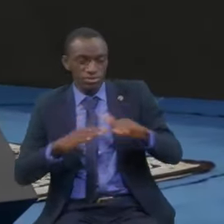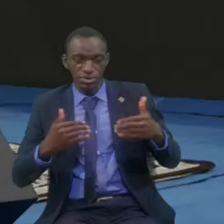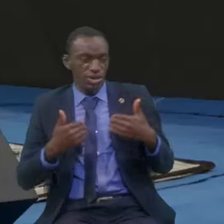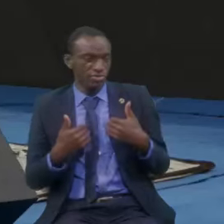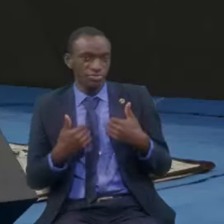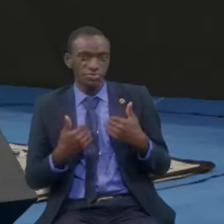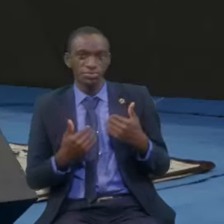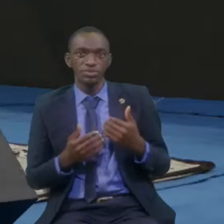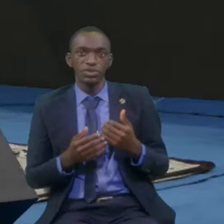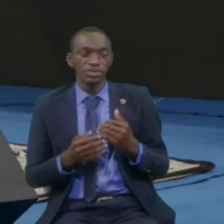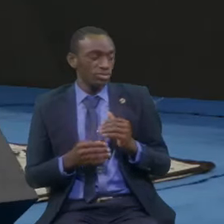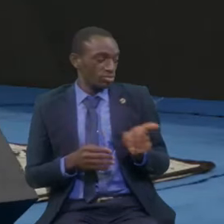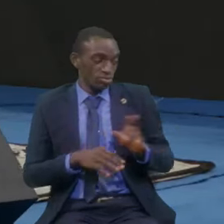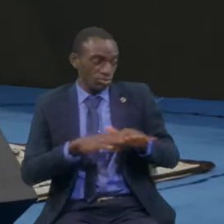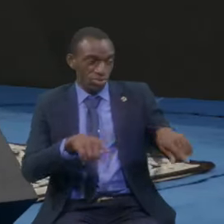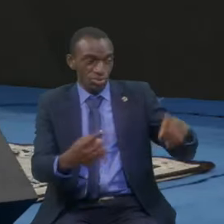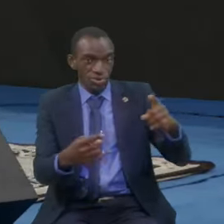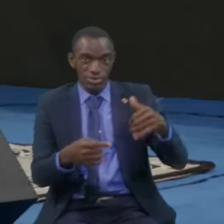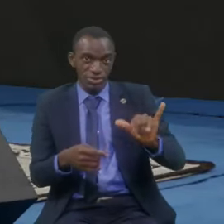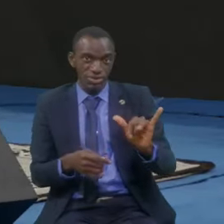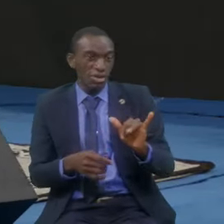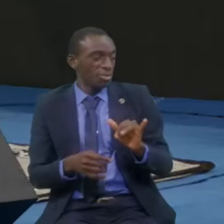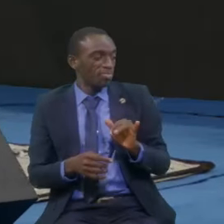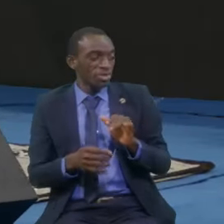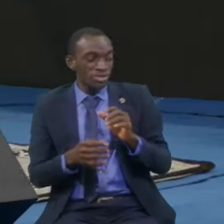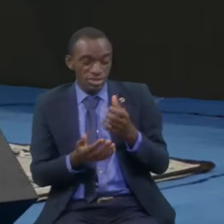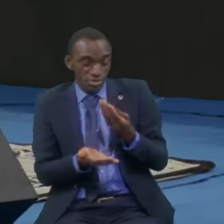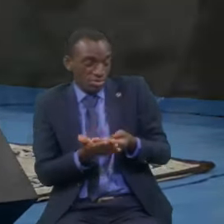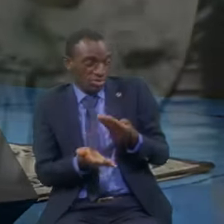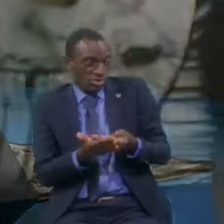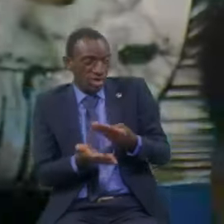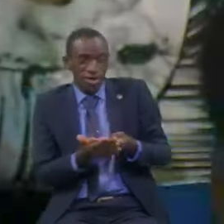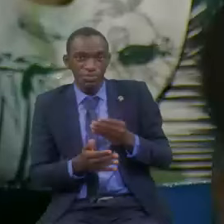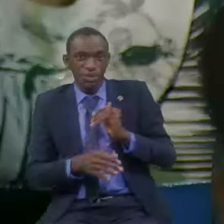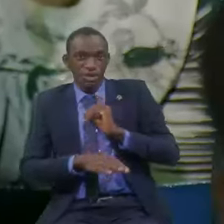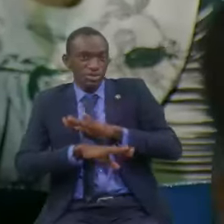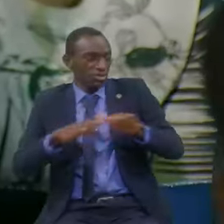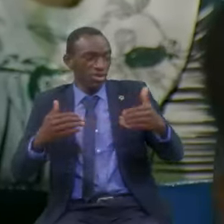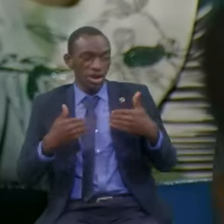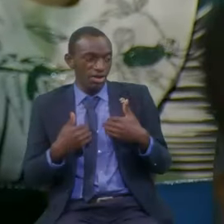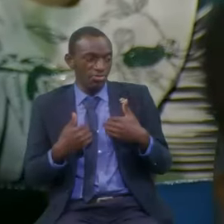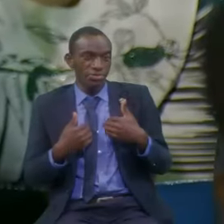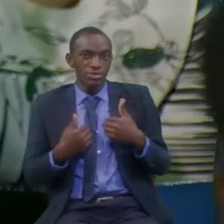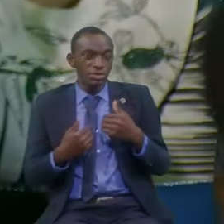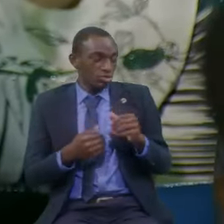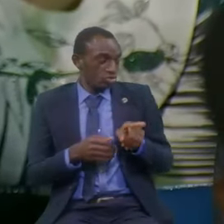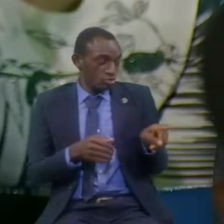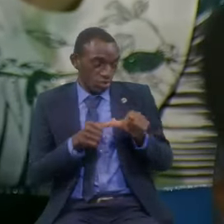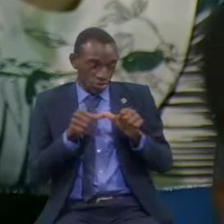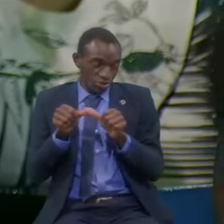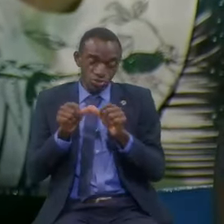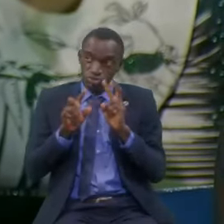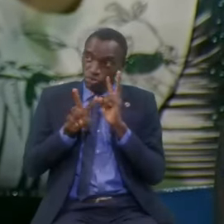away. Silver and gold have I none. Keep on looking,